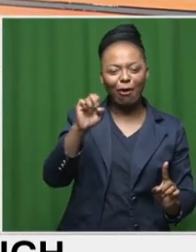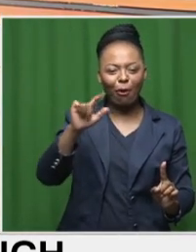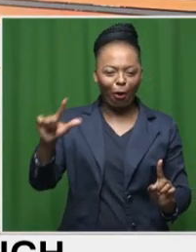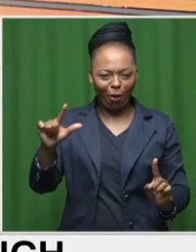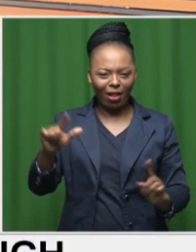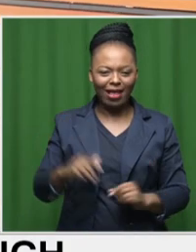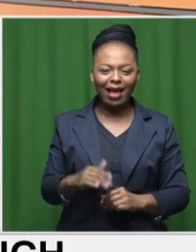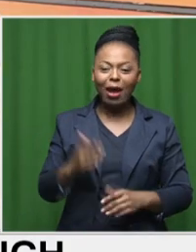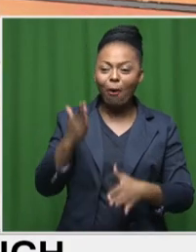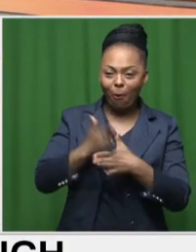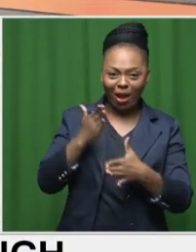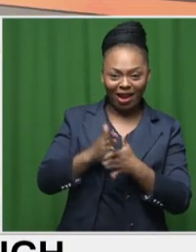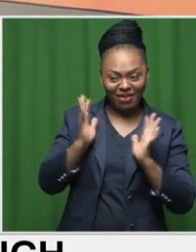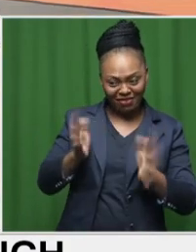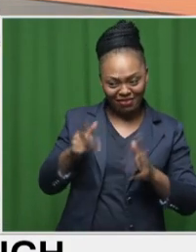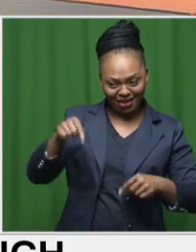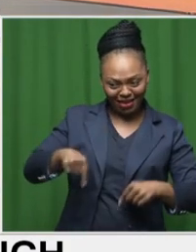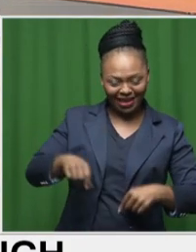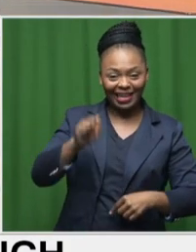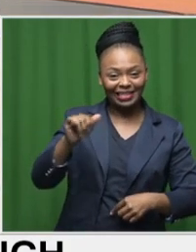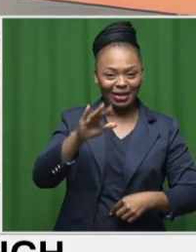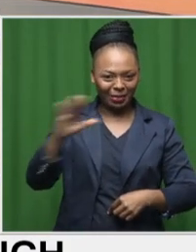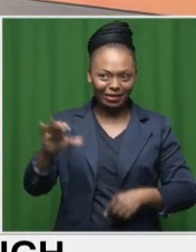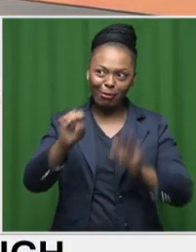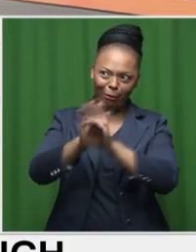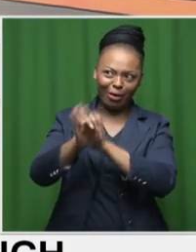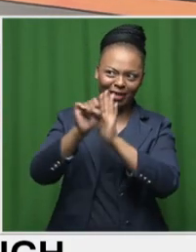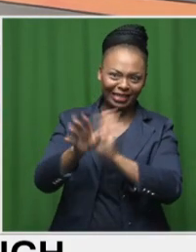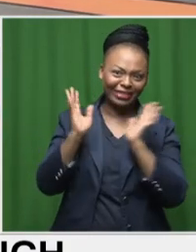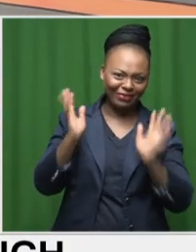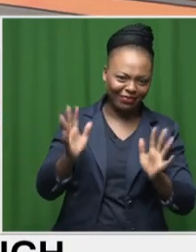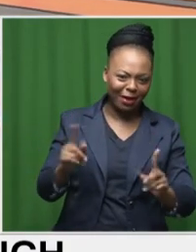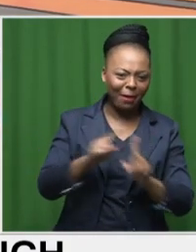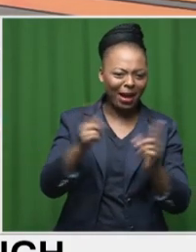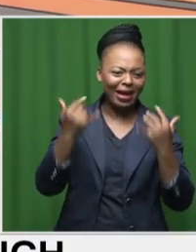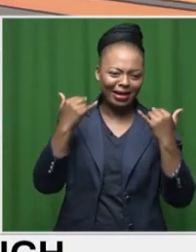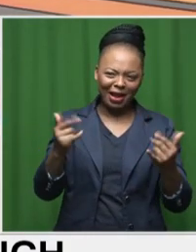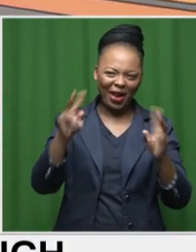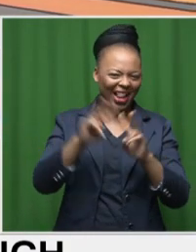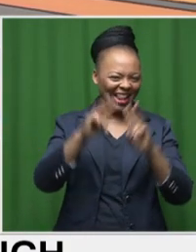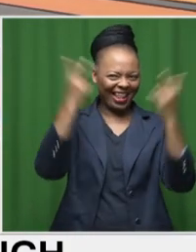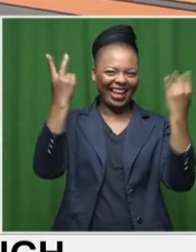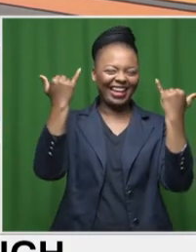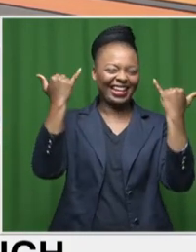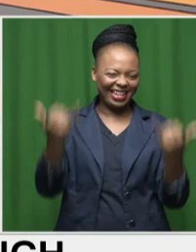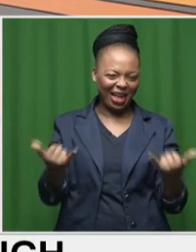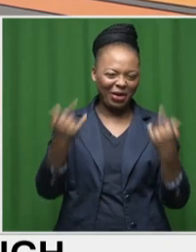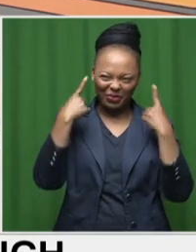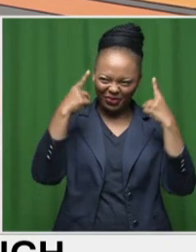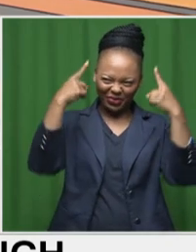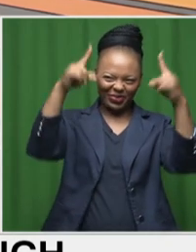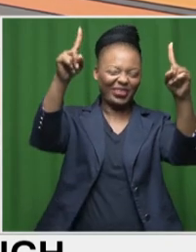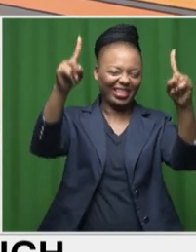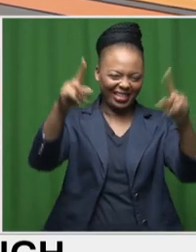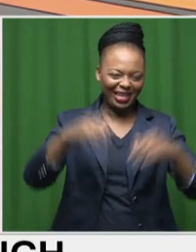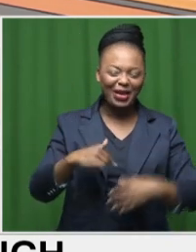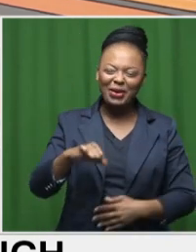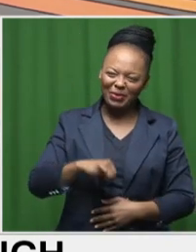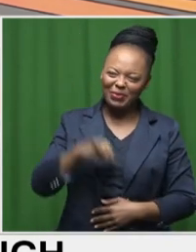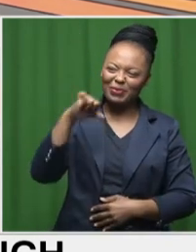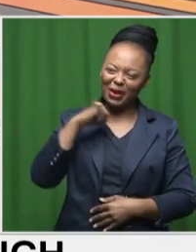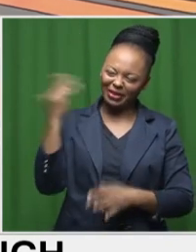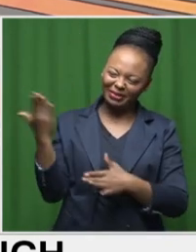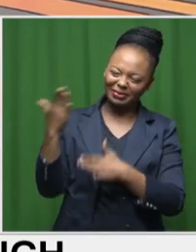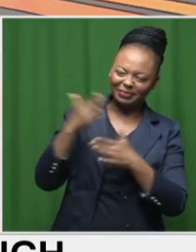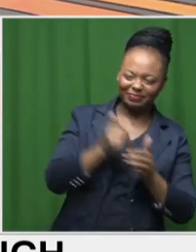she used to be a colleague of ours here in space, in the broadcasting space, but she's branched off onto bigger and better things. I'm so proud to have her as our